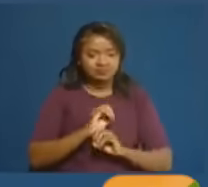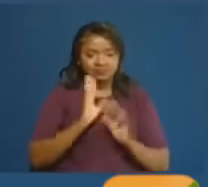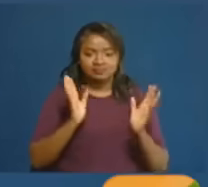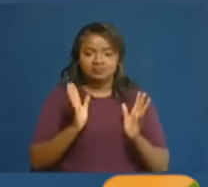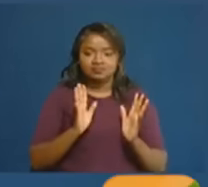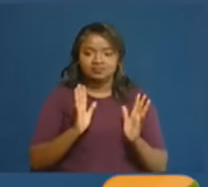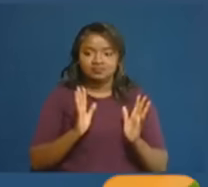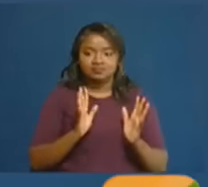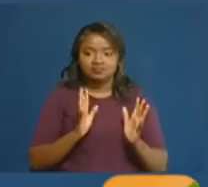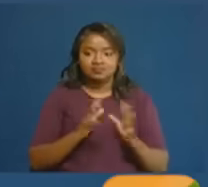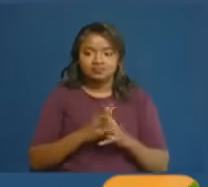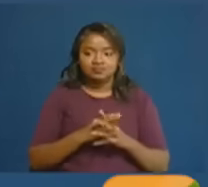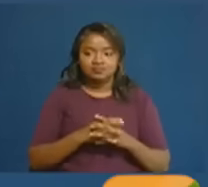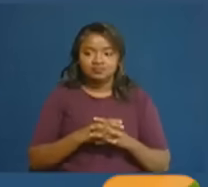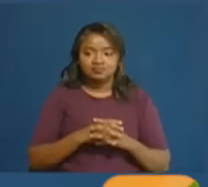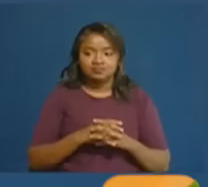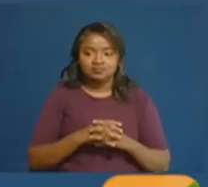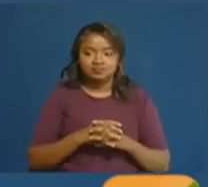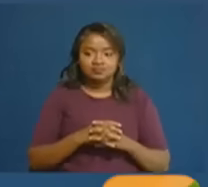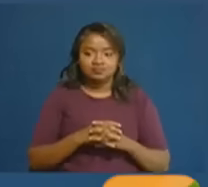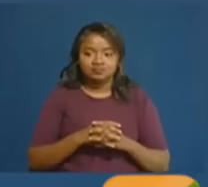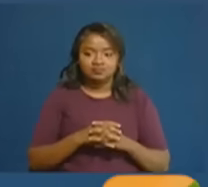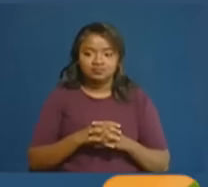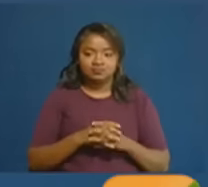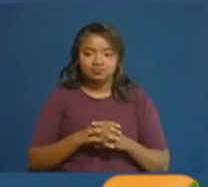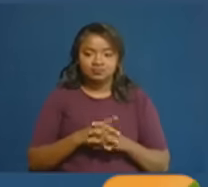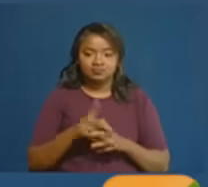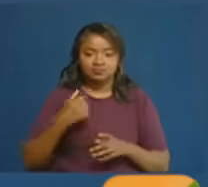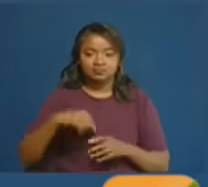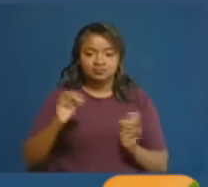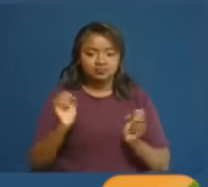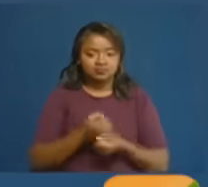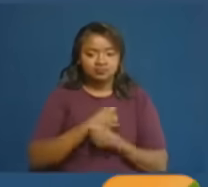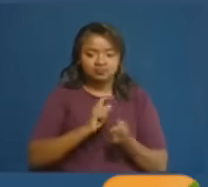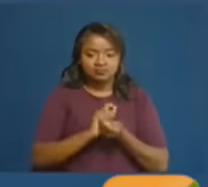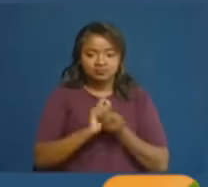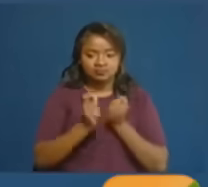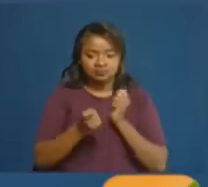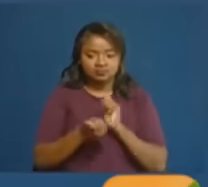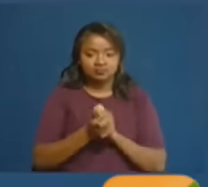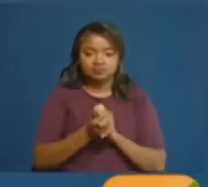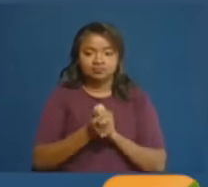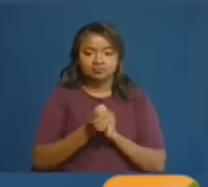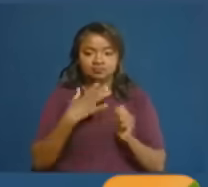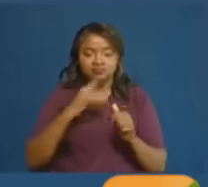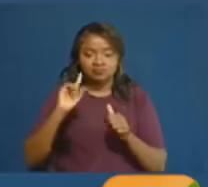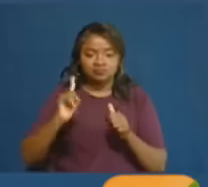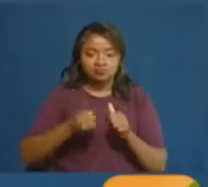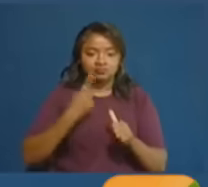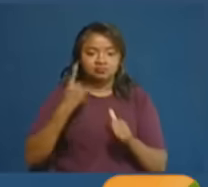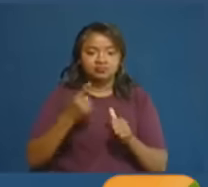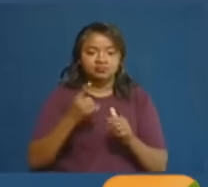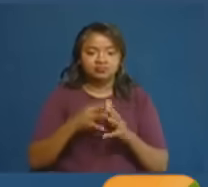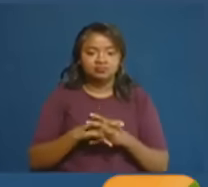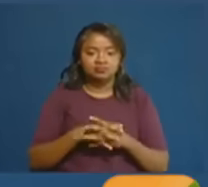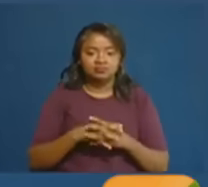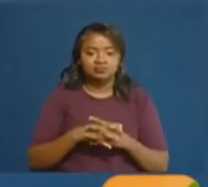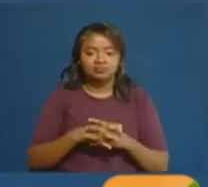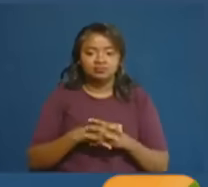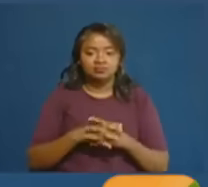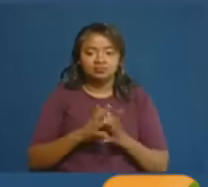no capacity to roll back constitutional guarantees. It has no legal capacity to do so.